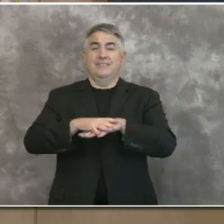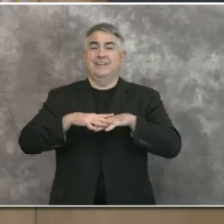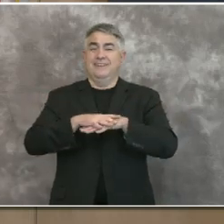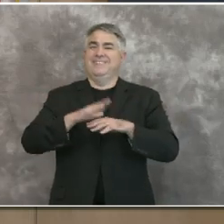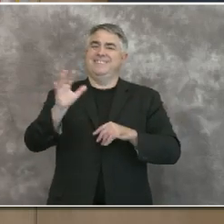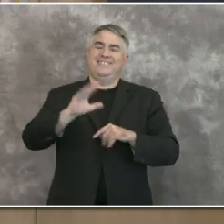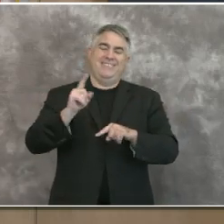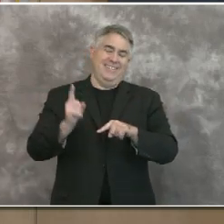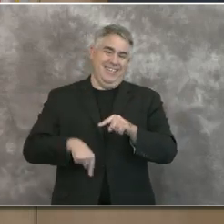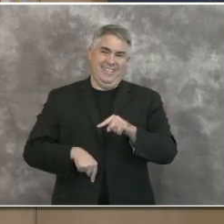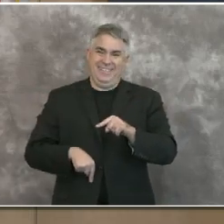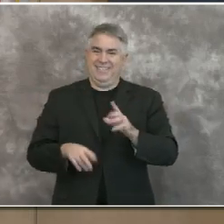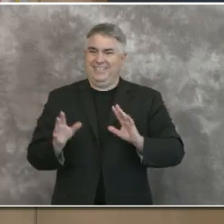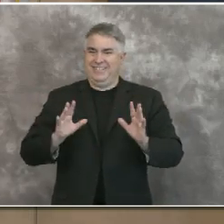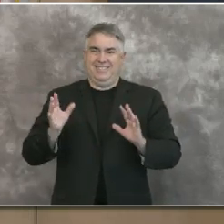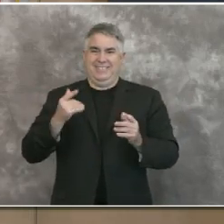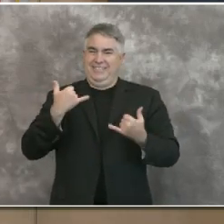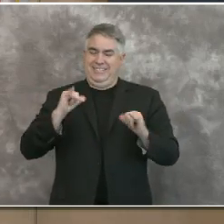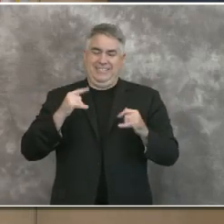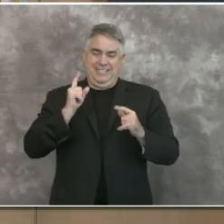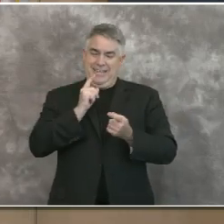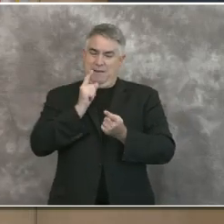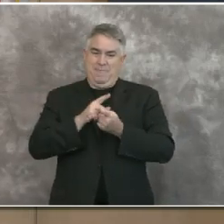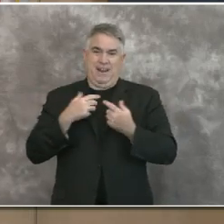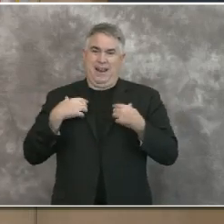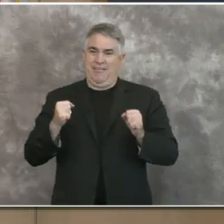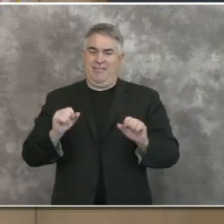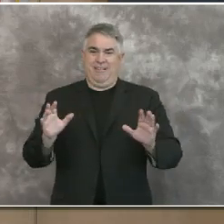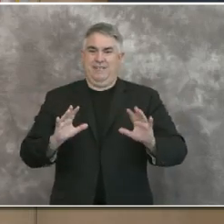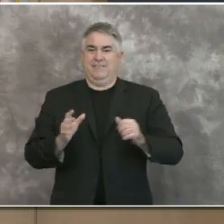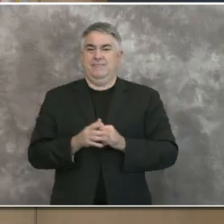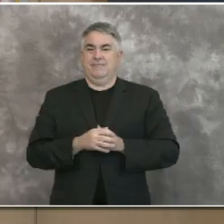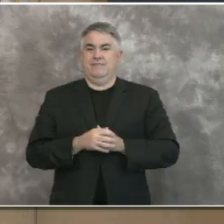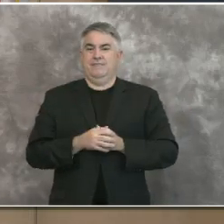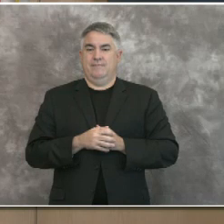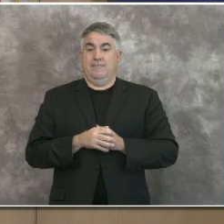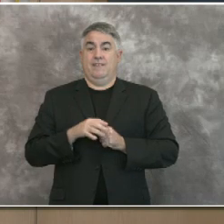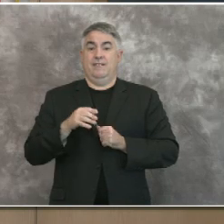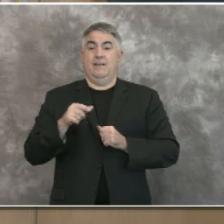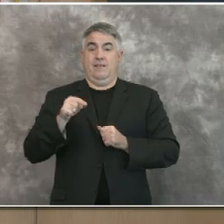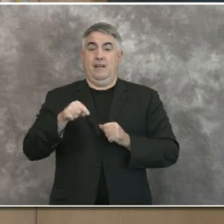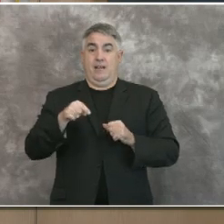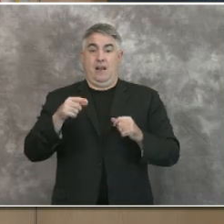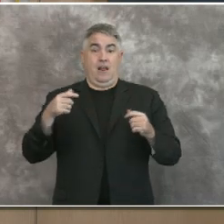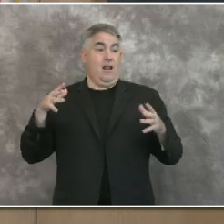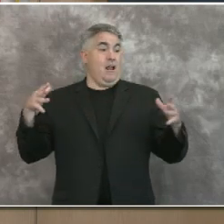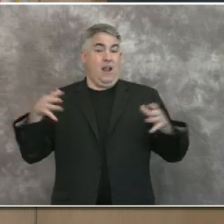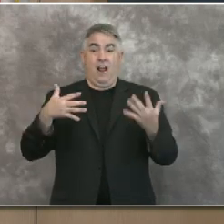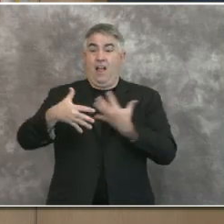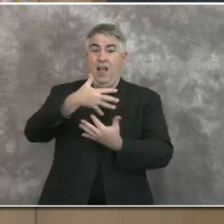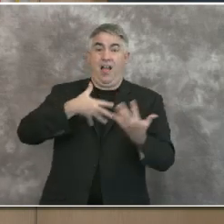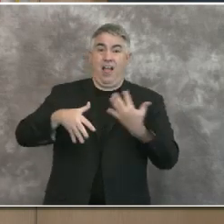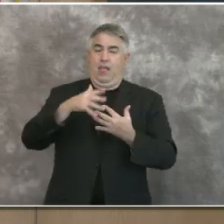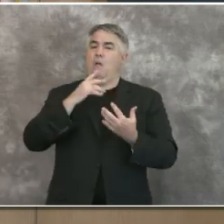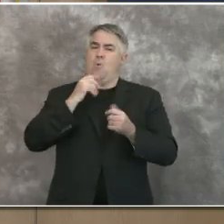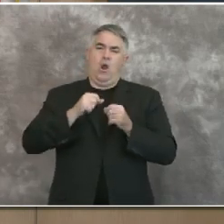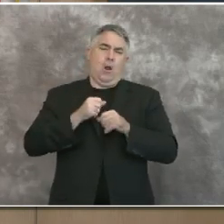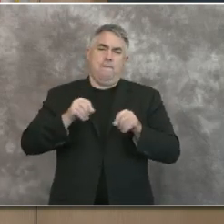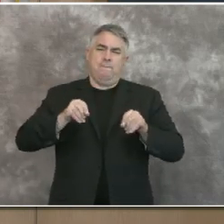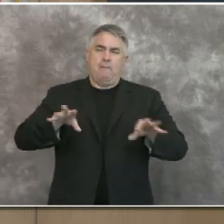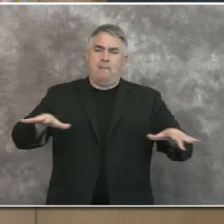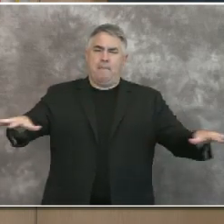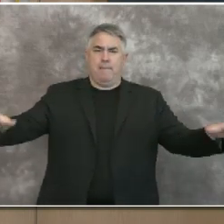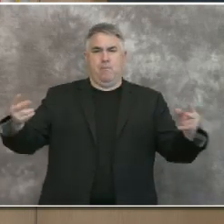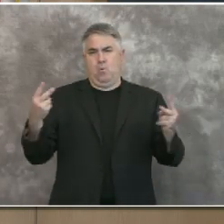order. We also want to remind you that mass gatherings are a place that triggers the majority of the outbreaks. We often hear that in